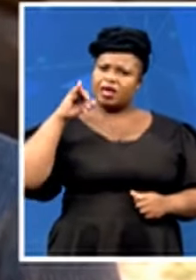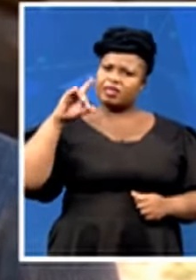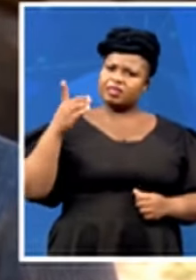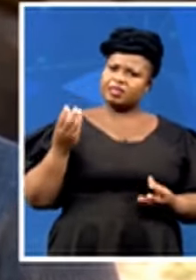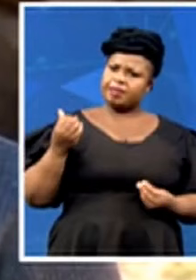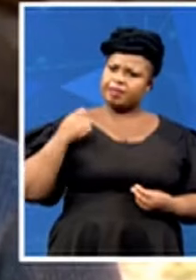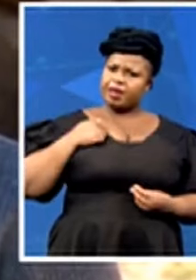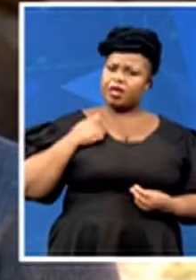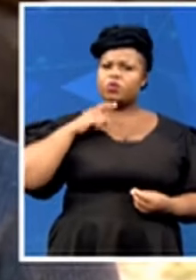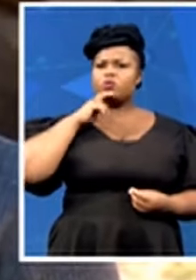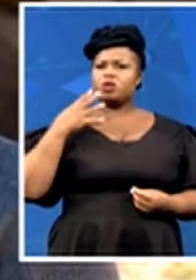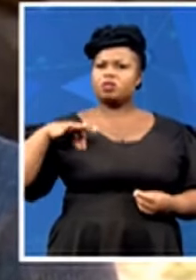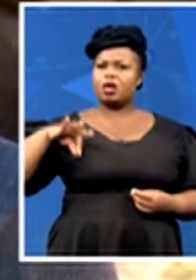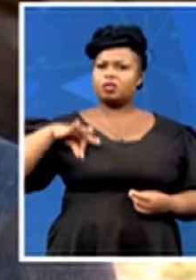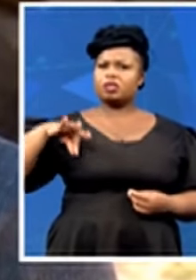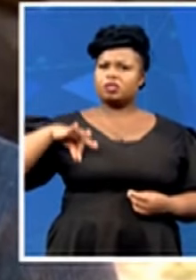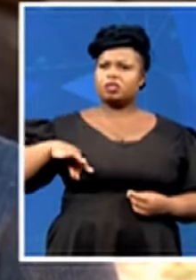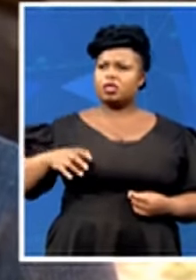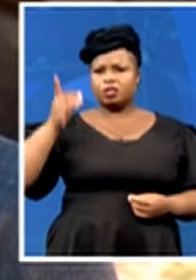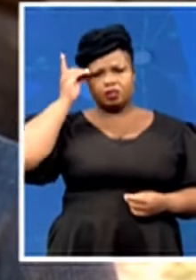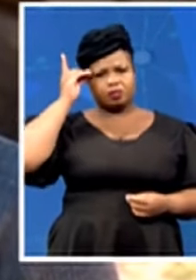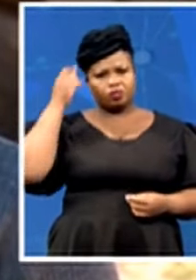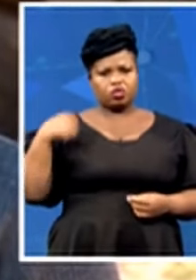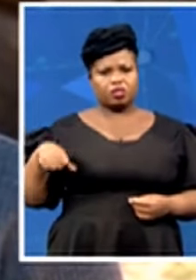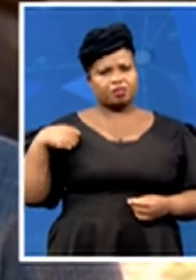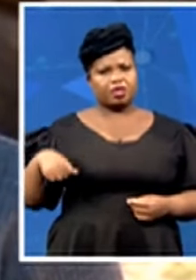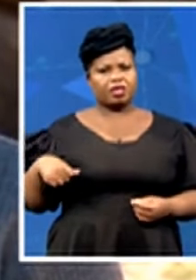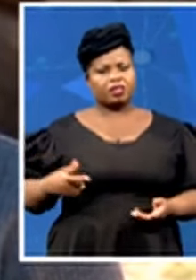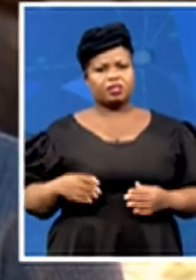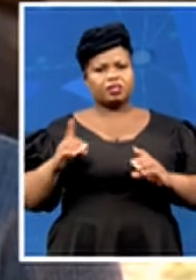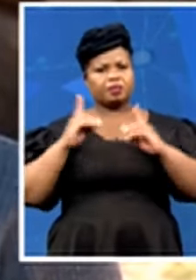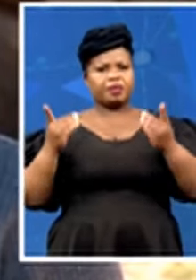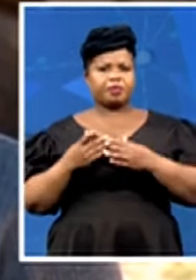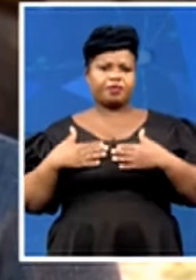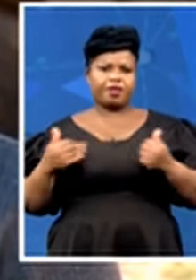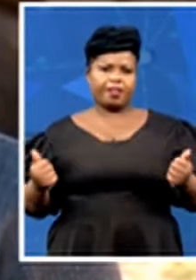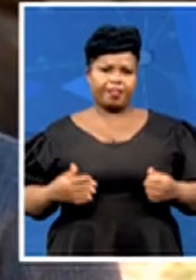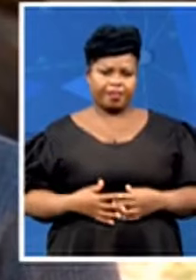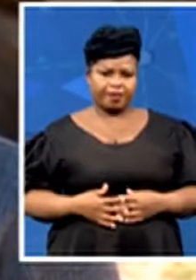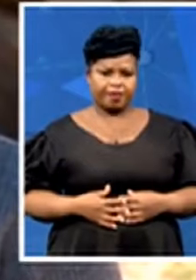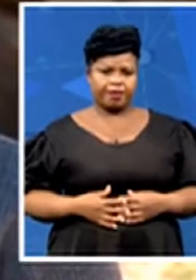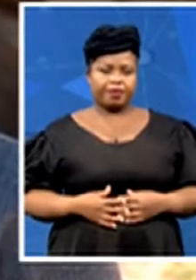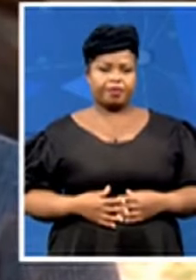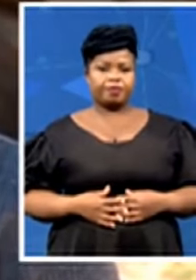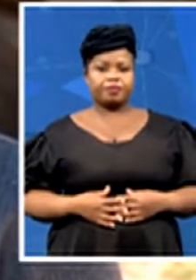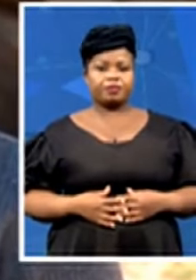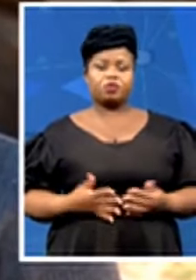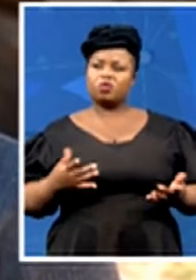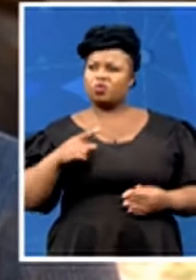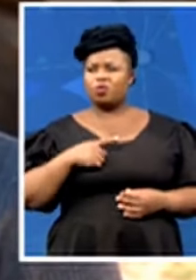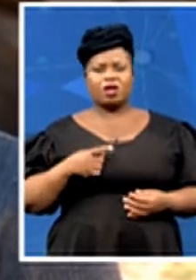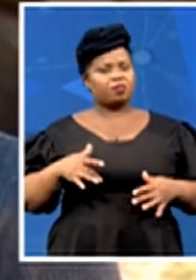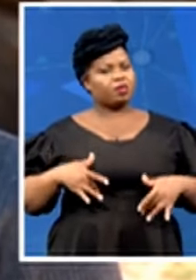at eThekwini Municipality Parks Department. This has caused havoc in my life as I'm unable